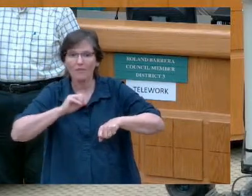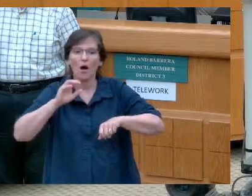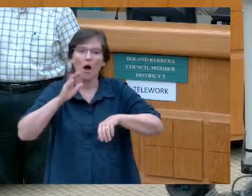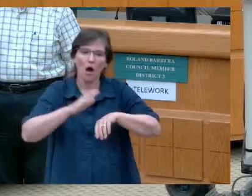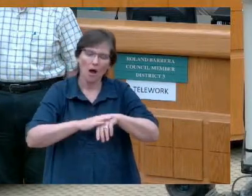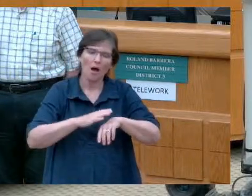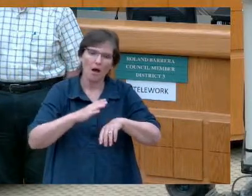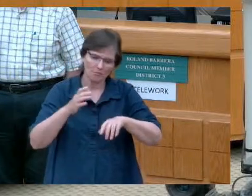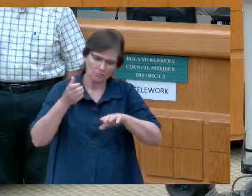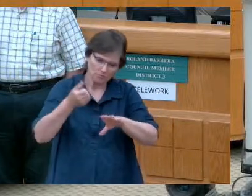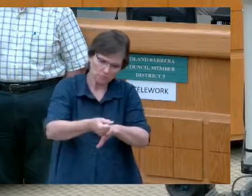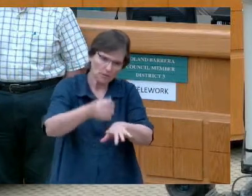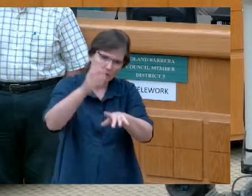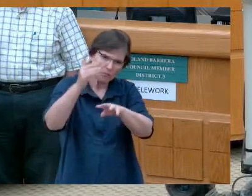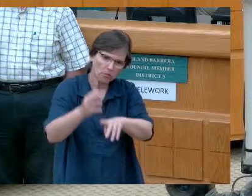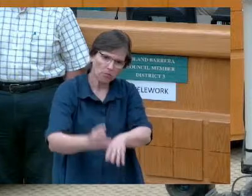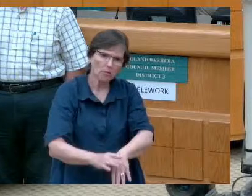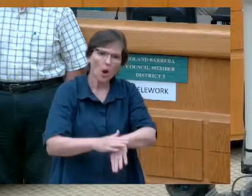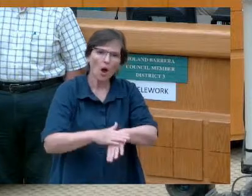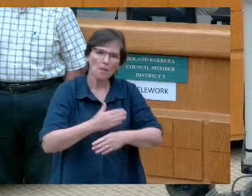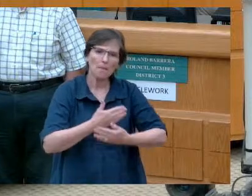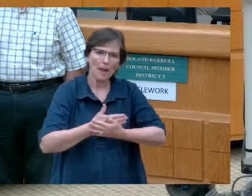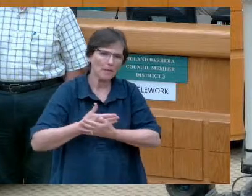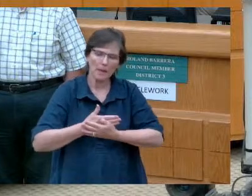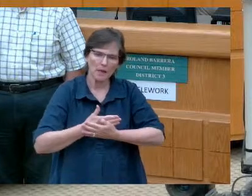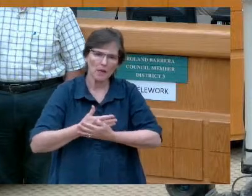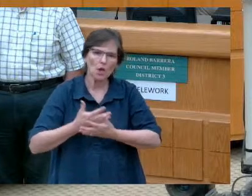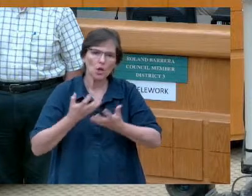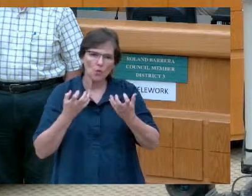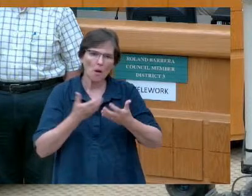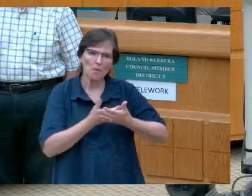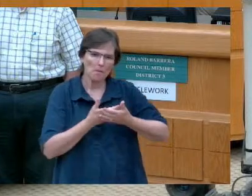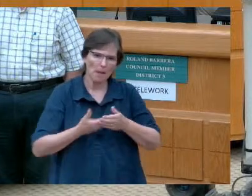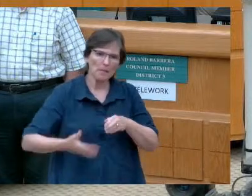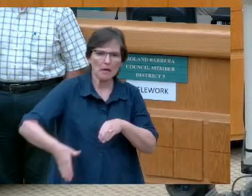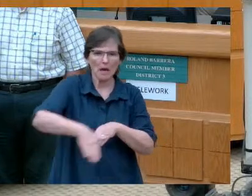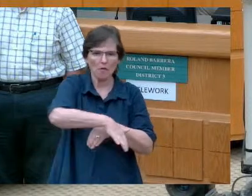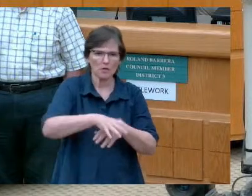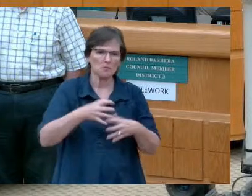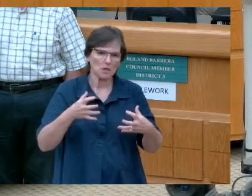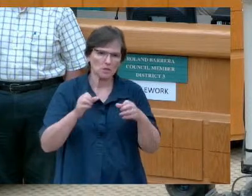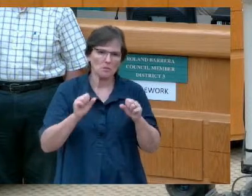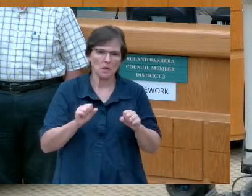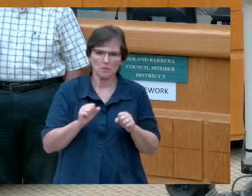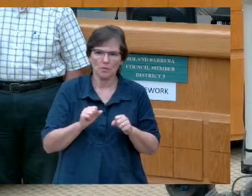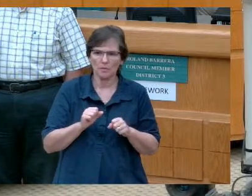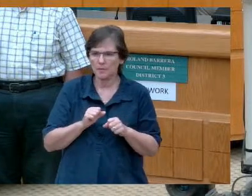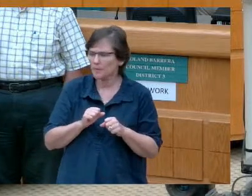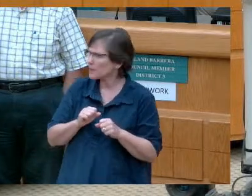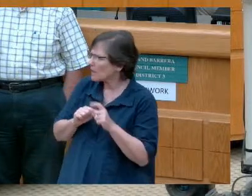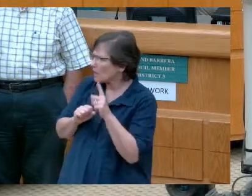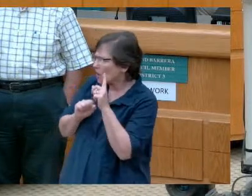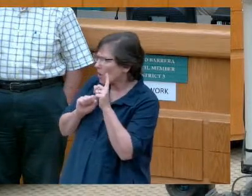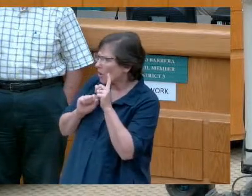So keep the baby covered if possible. Do you know how many of those babies are on incubators, or,